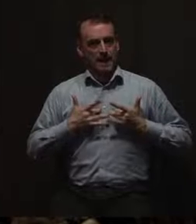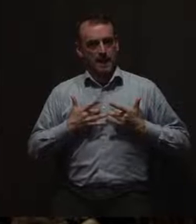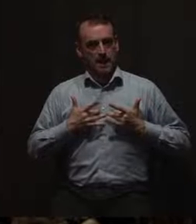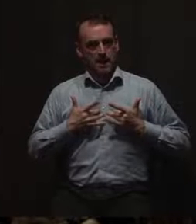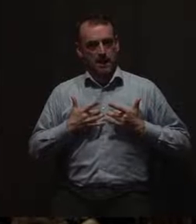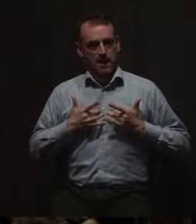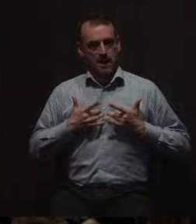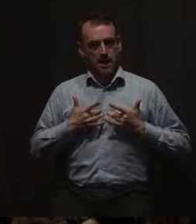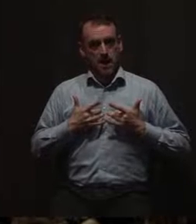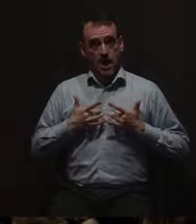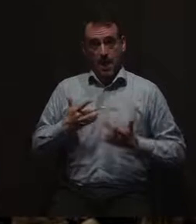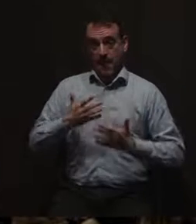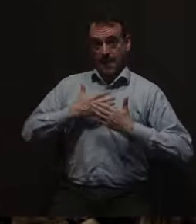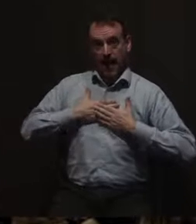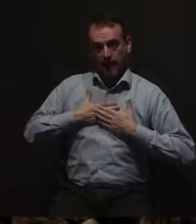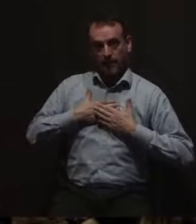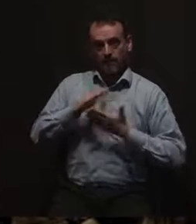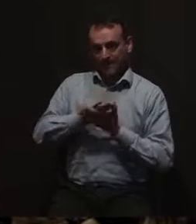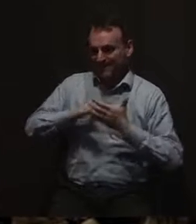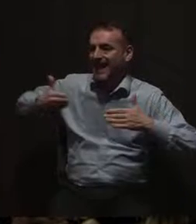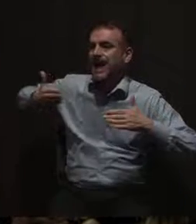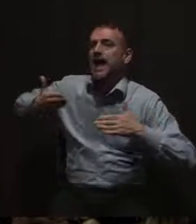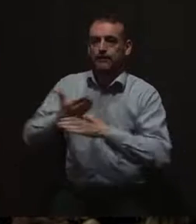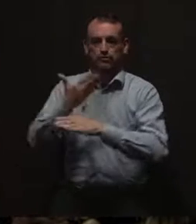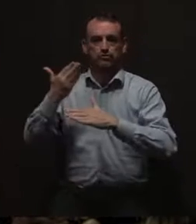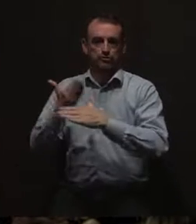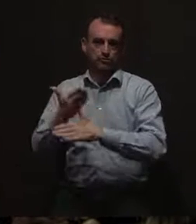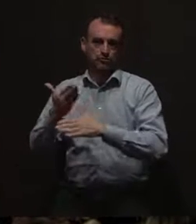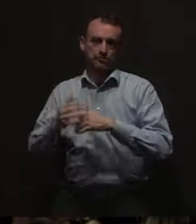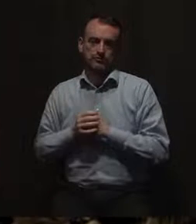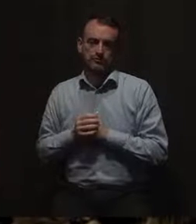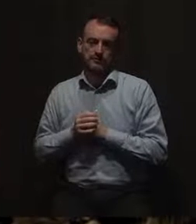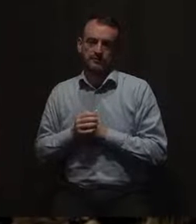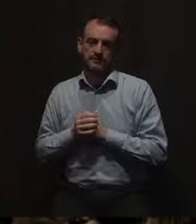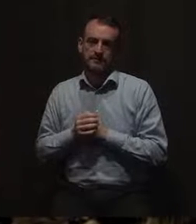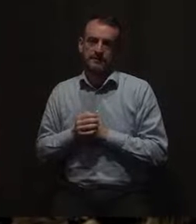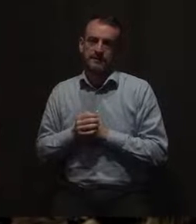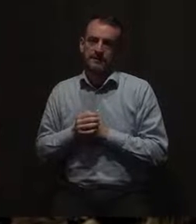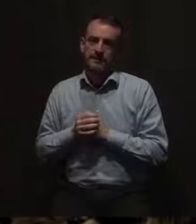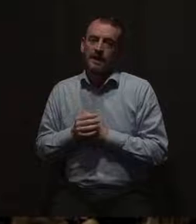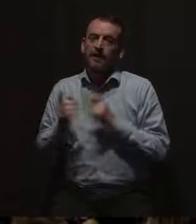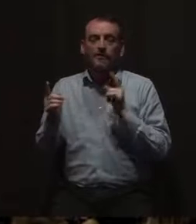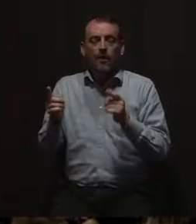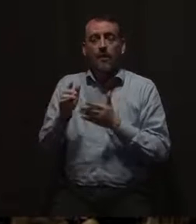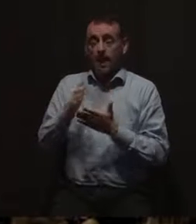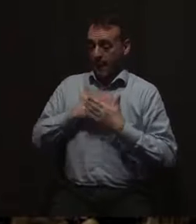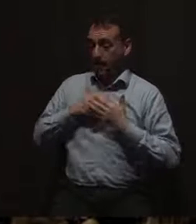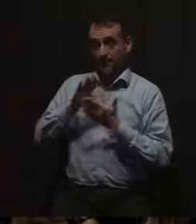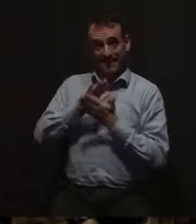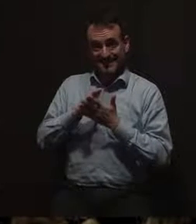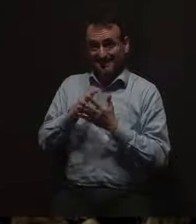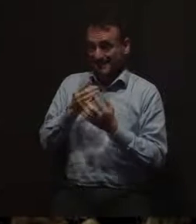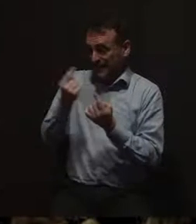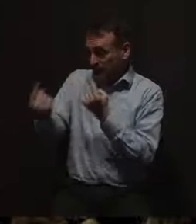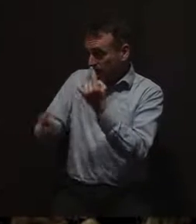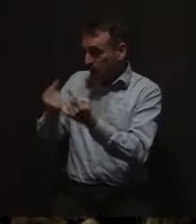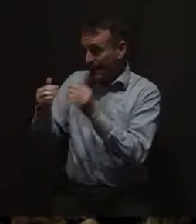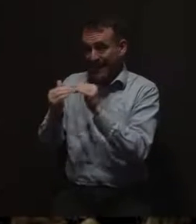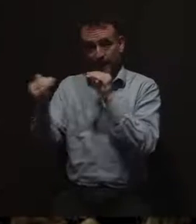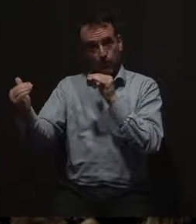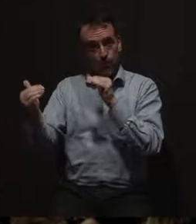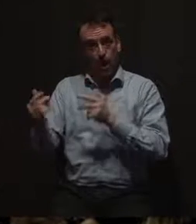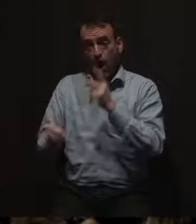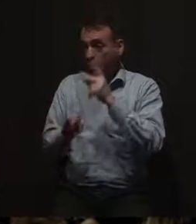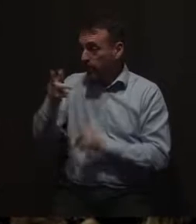always tend to forget that. So to love means to recognize each other as equals, to place the concern for another person's welfare on the